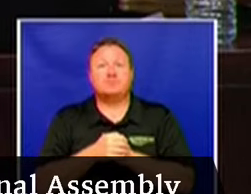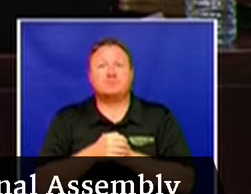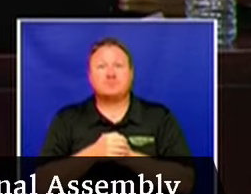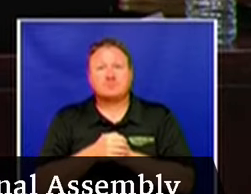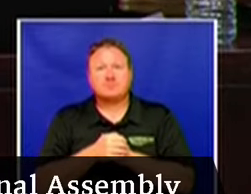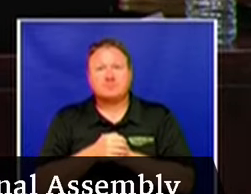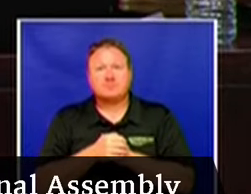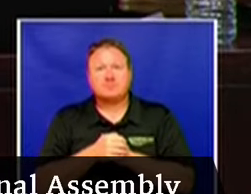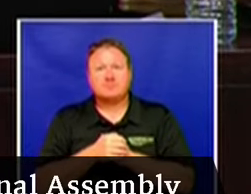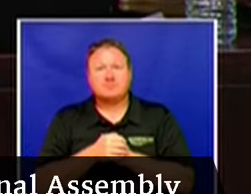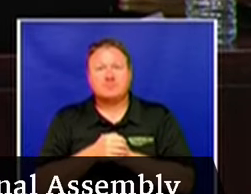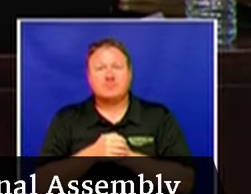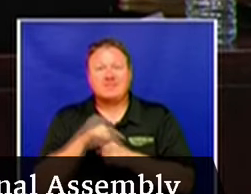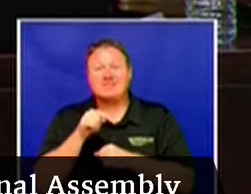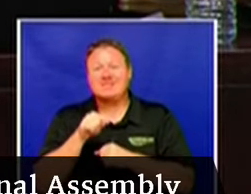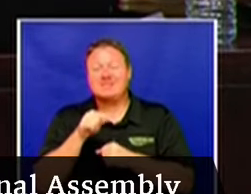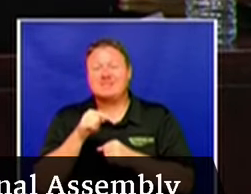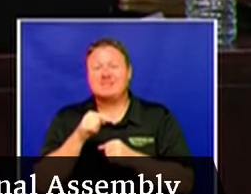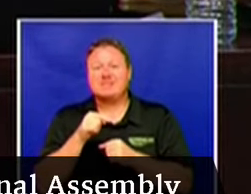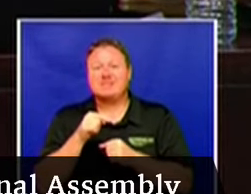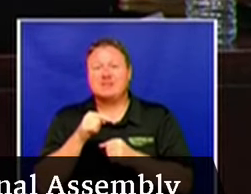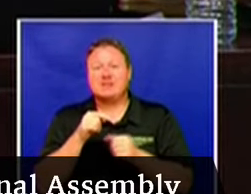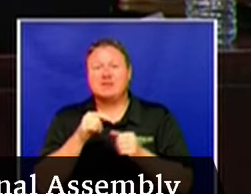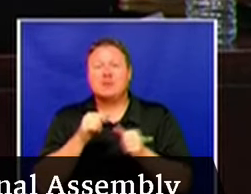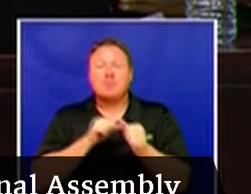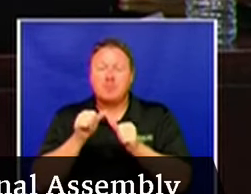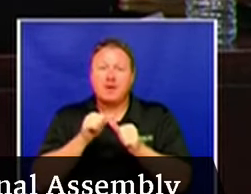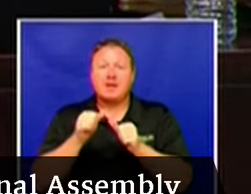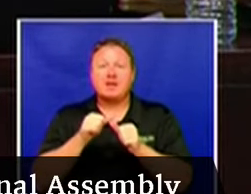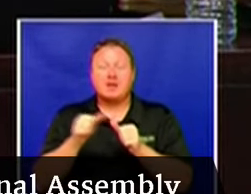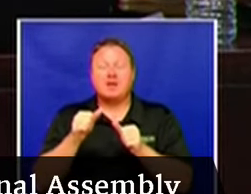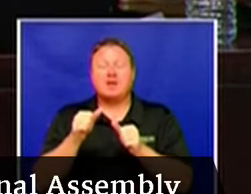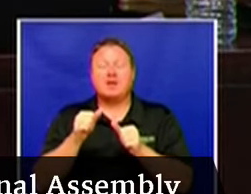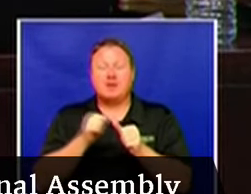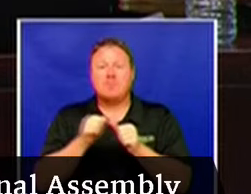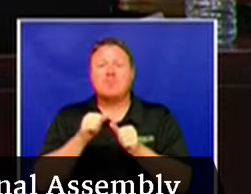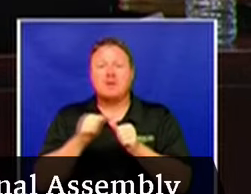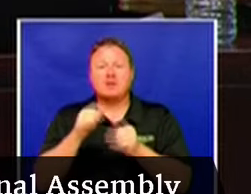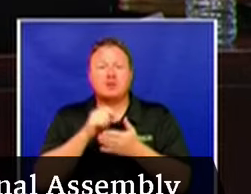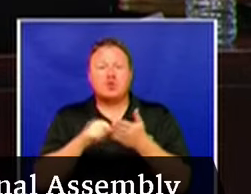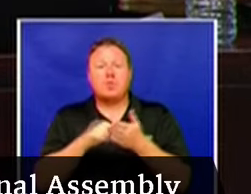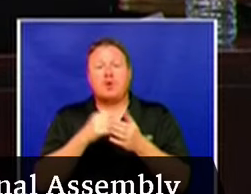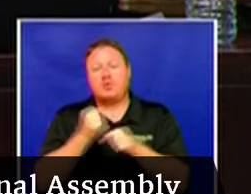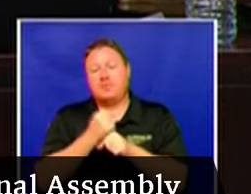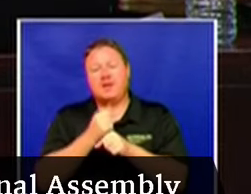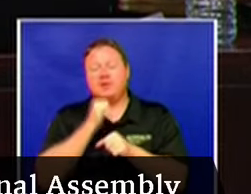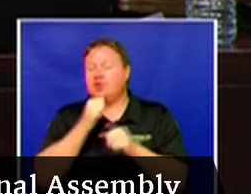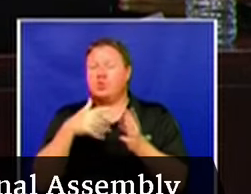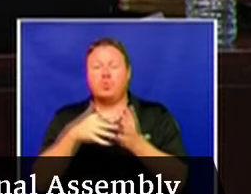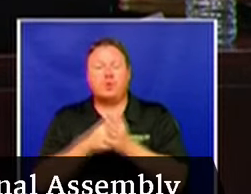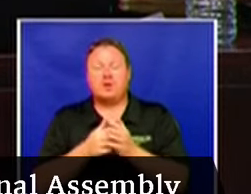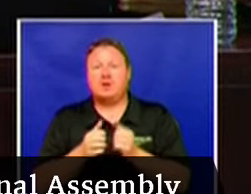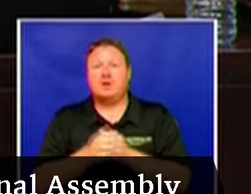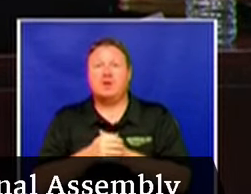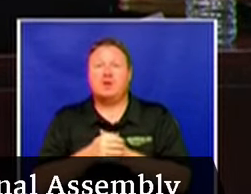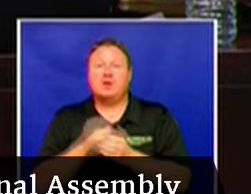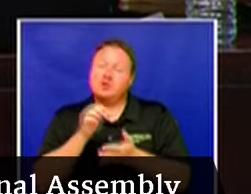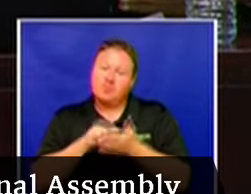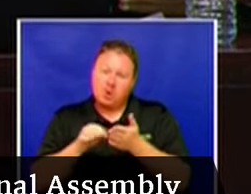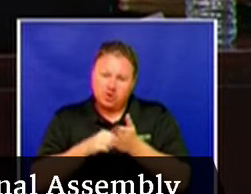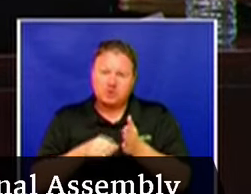actually strengthens our democracy rather than weaken it. It makes our democracy